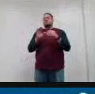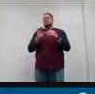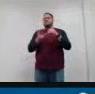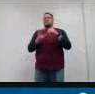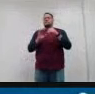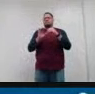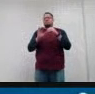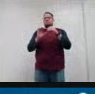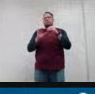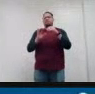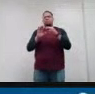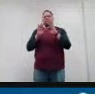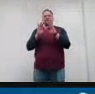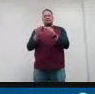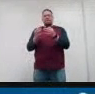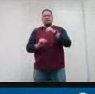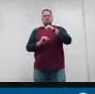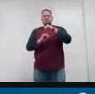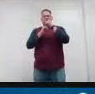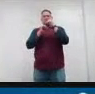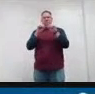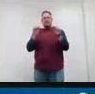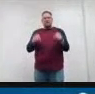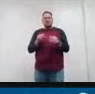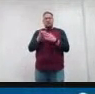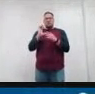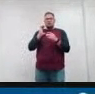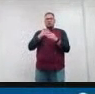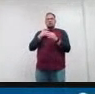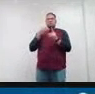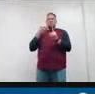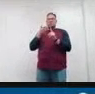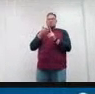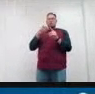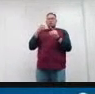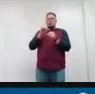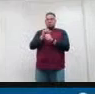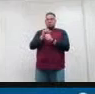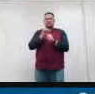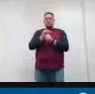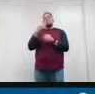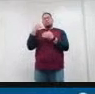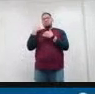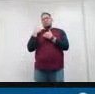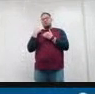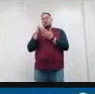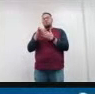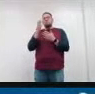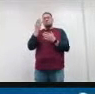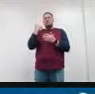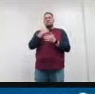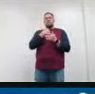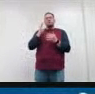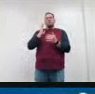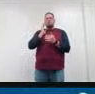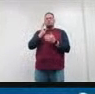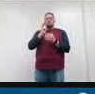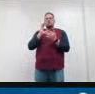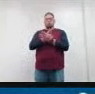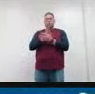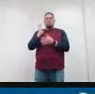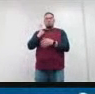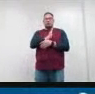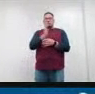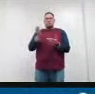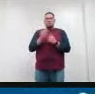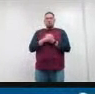That is our primary duty. That is the reason we are a school board director. You're like the union leader for the students and